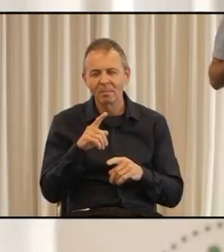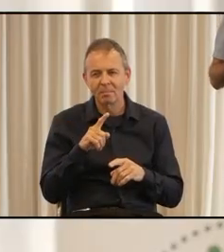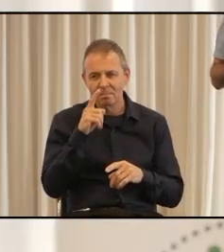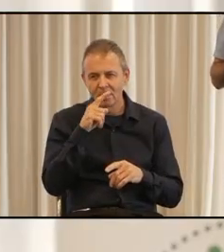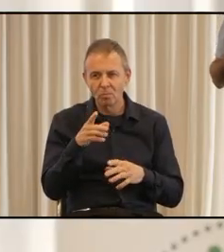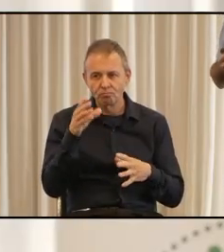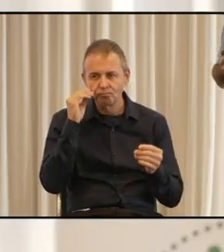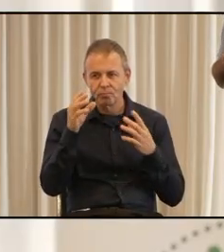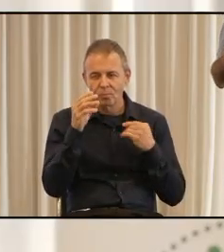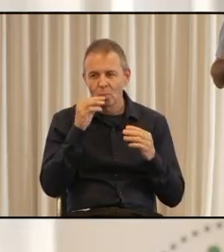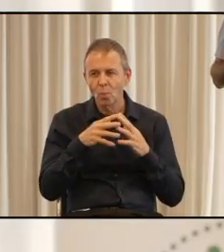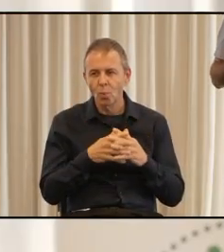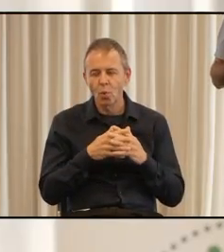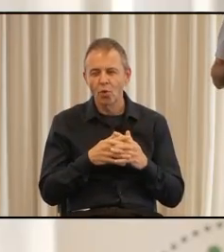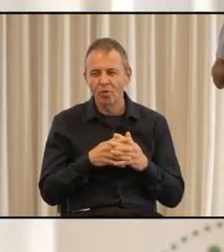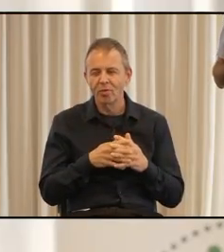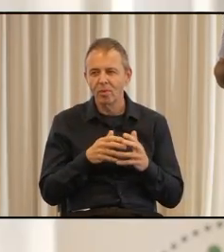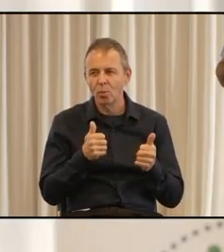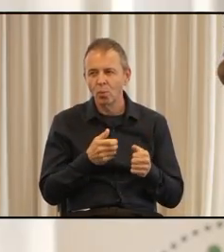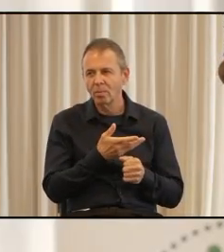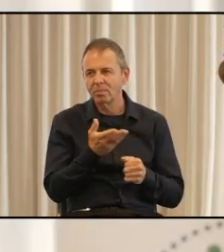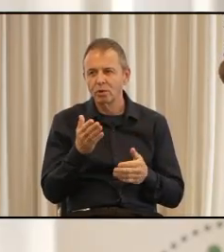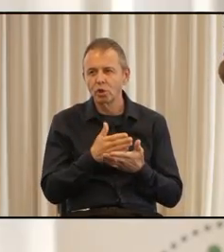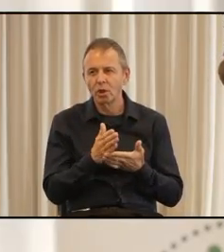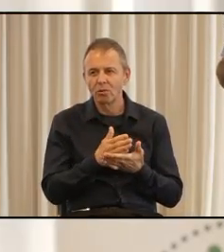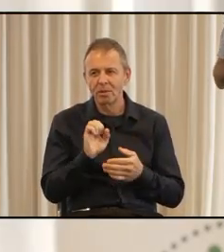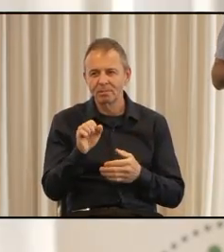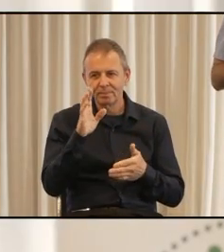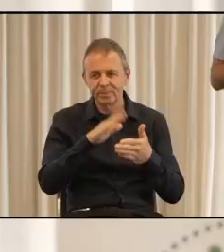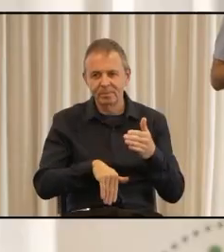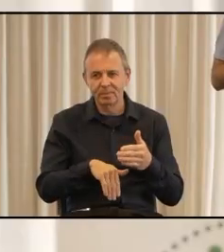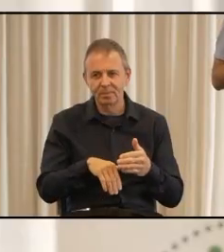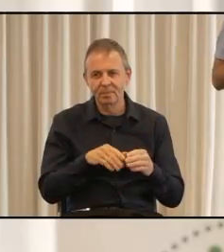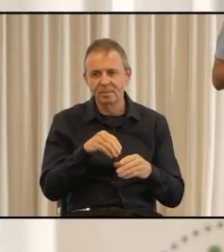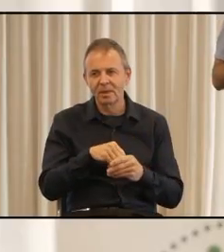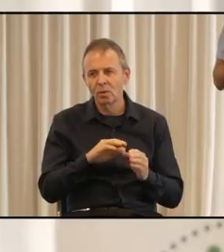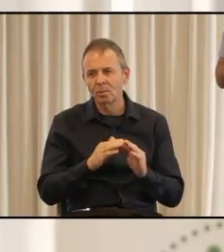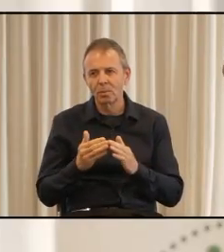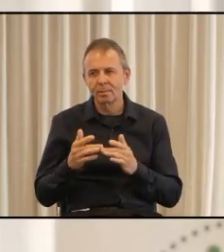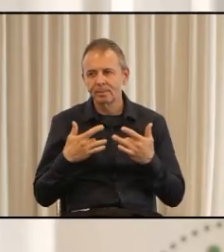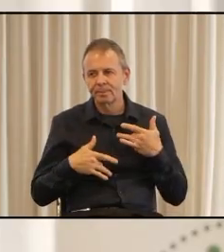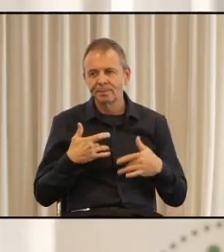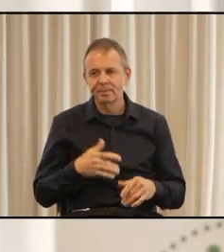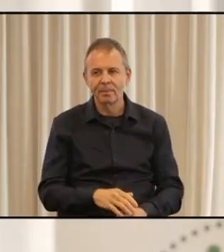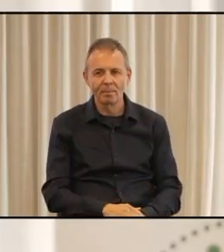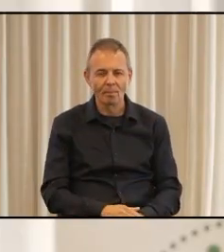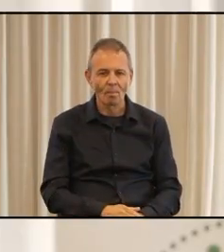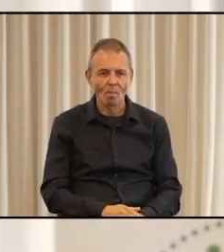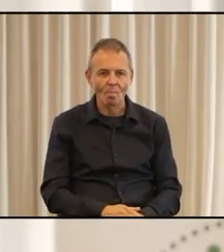so much that comes from the magic of people's experience in community life. And so